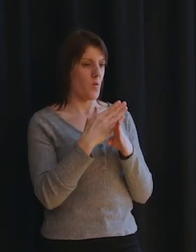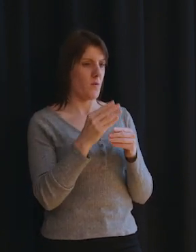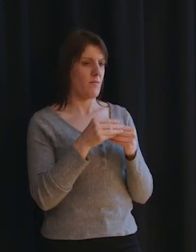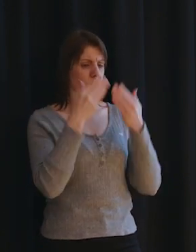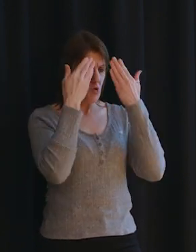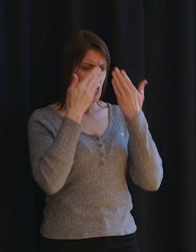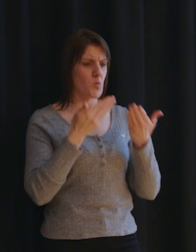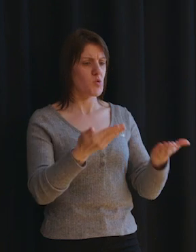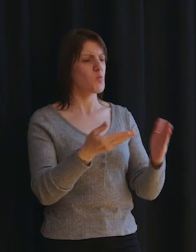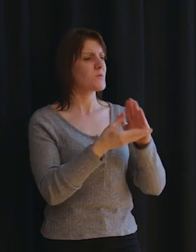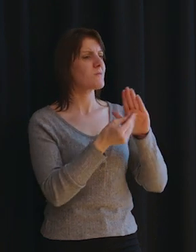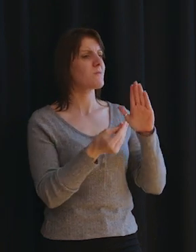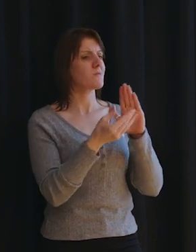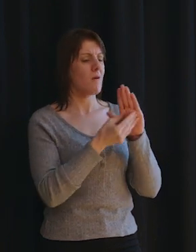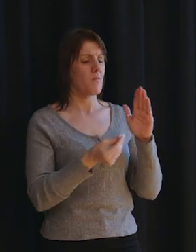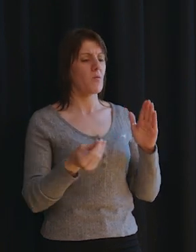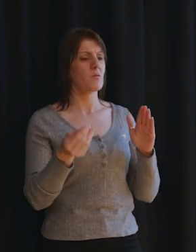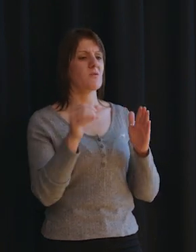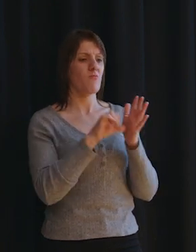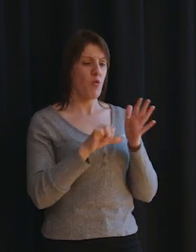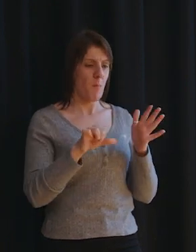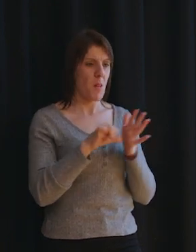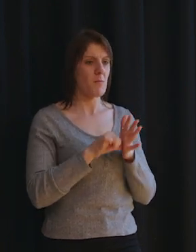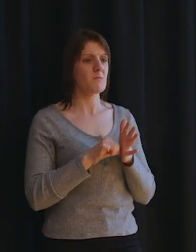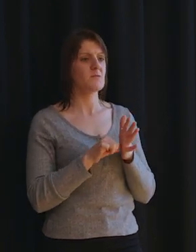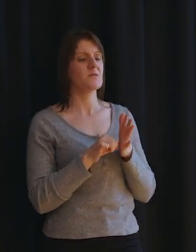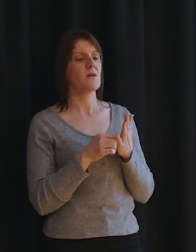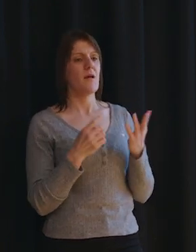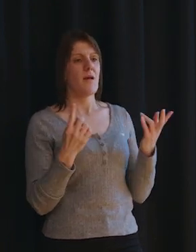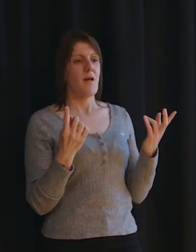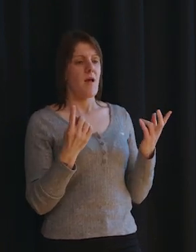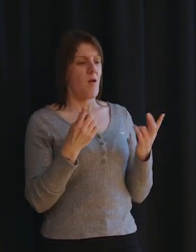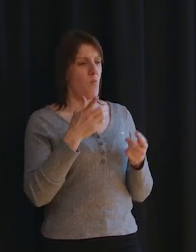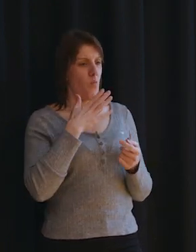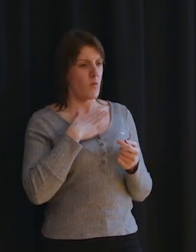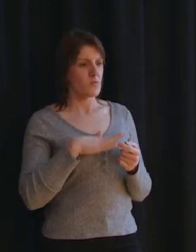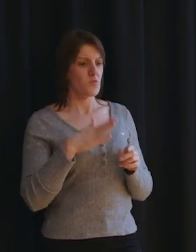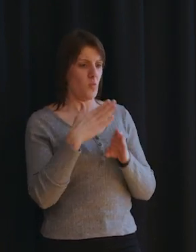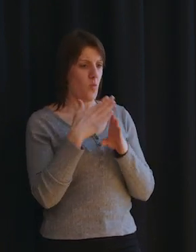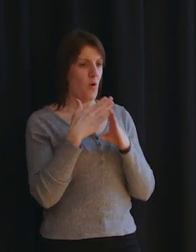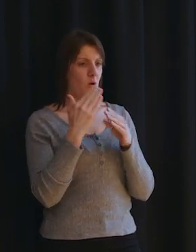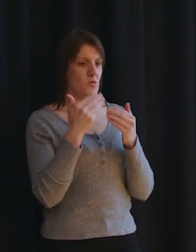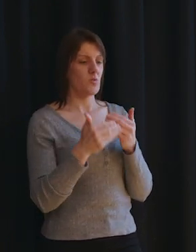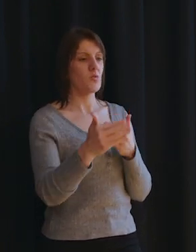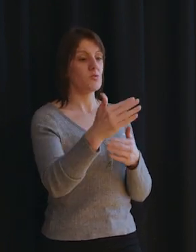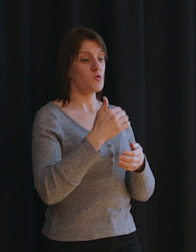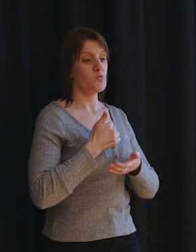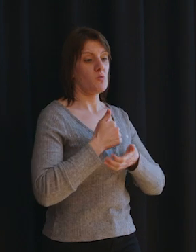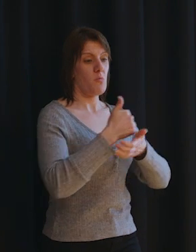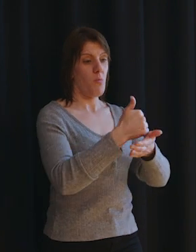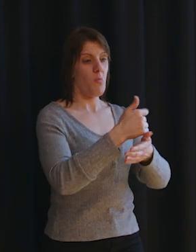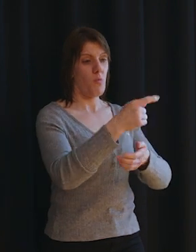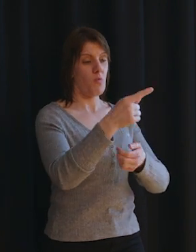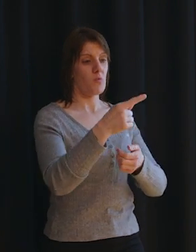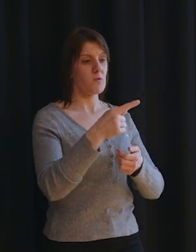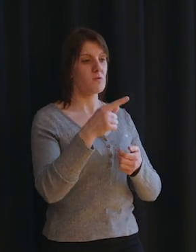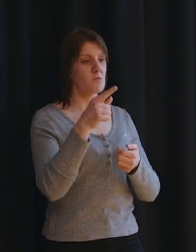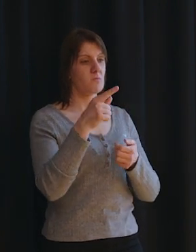some of the kind of, I suppose, issues and some of the things that we kind of want to work towards to support these young people.